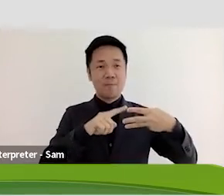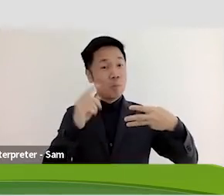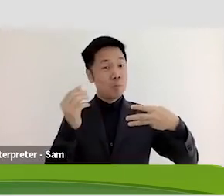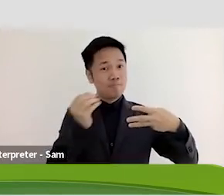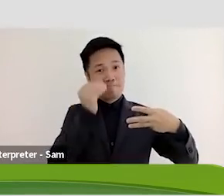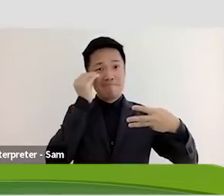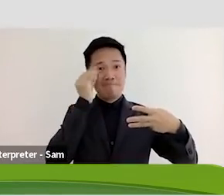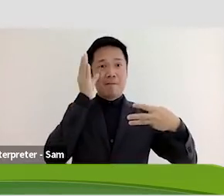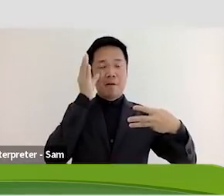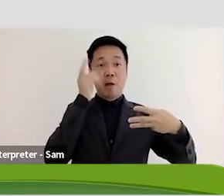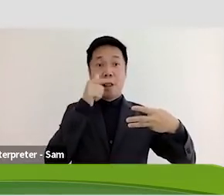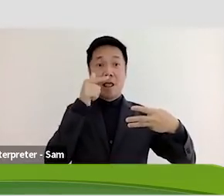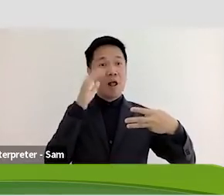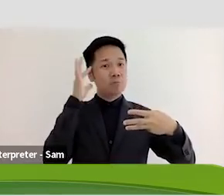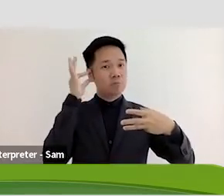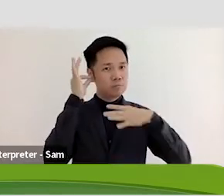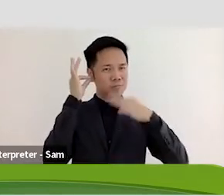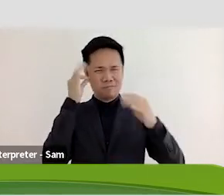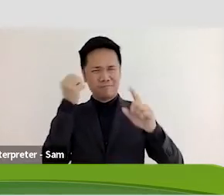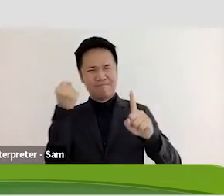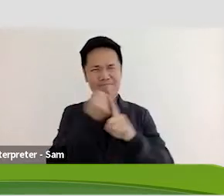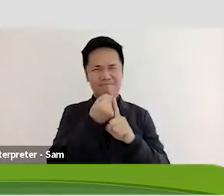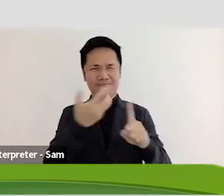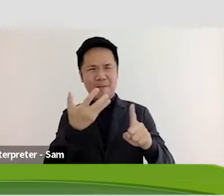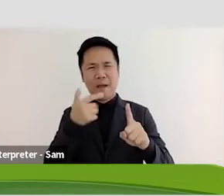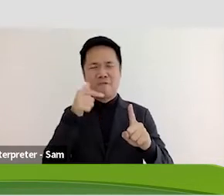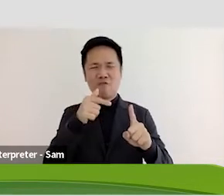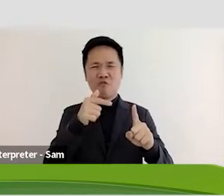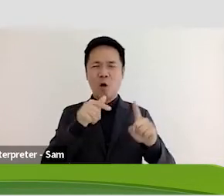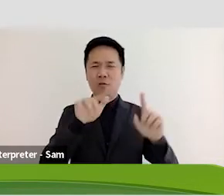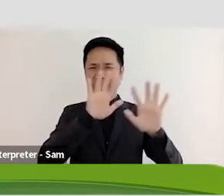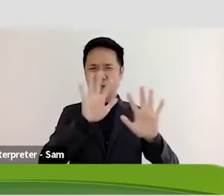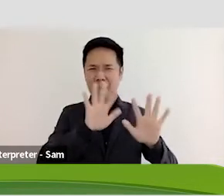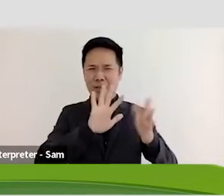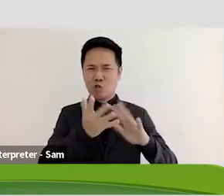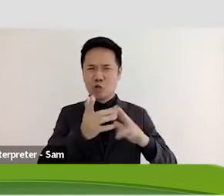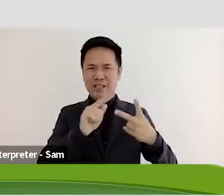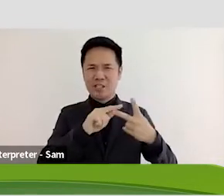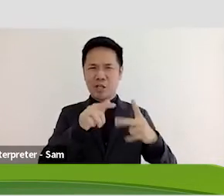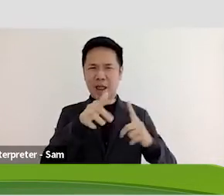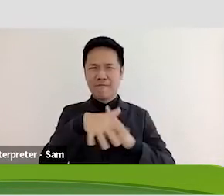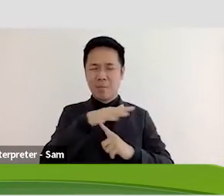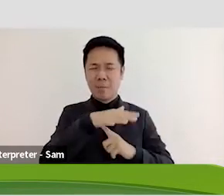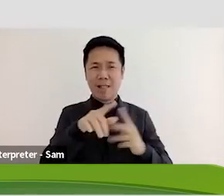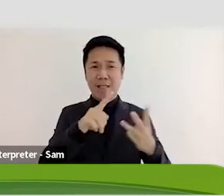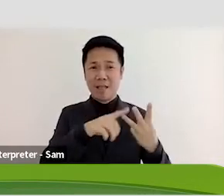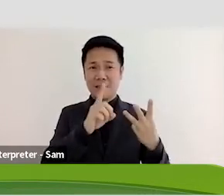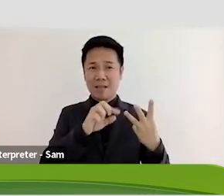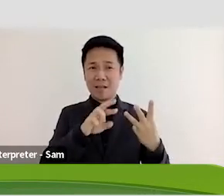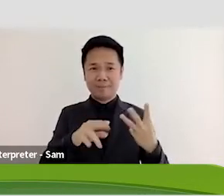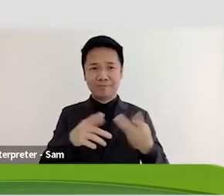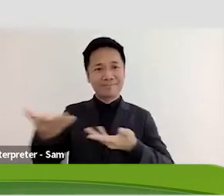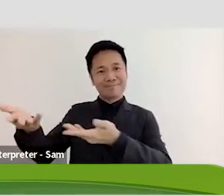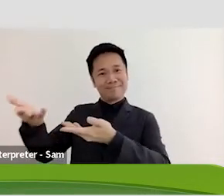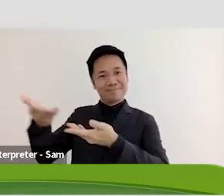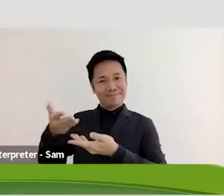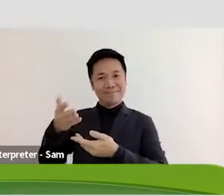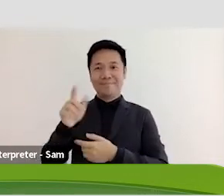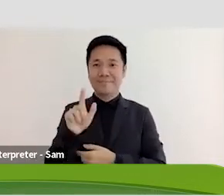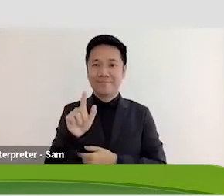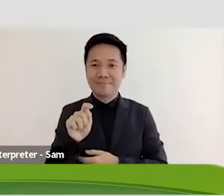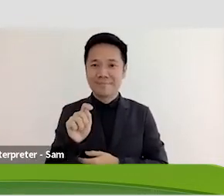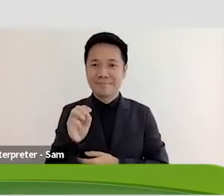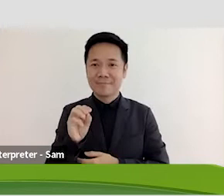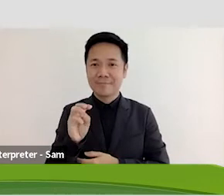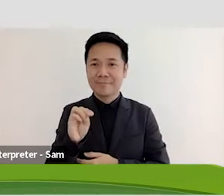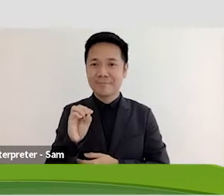gendered impacts of climate change, environment degradation and disasters, I would like to welcome Tomoko Kurokawa, who is the